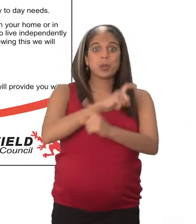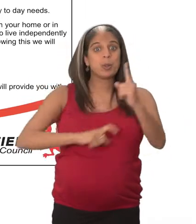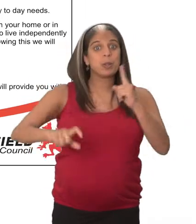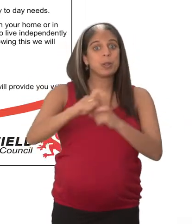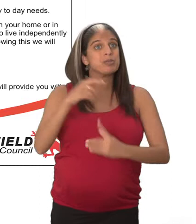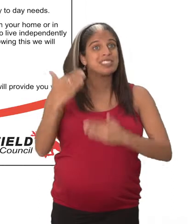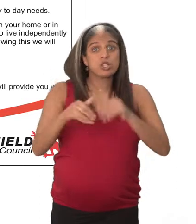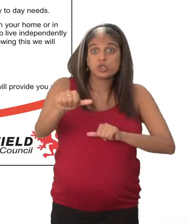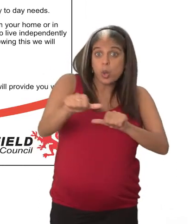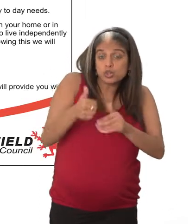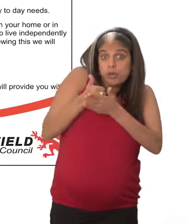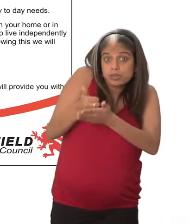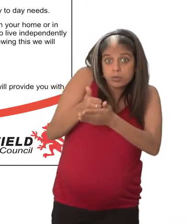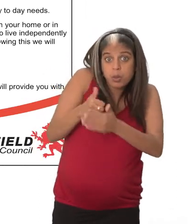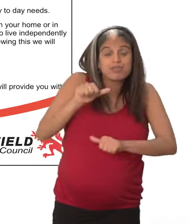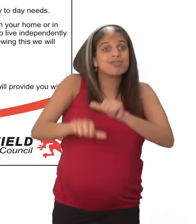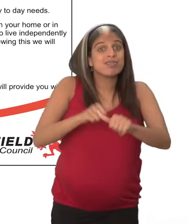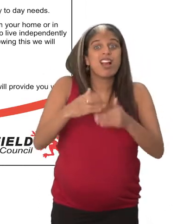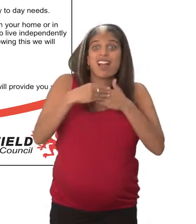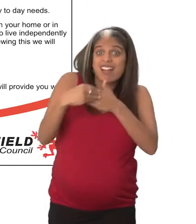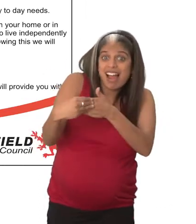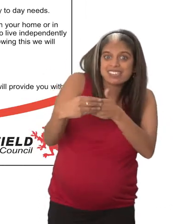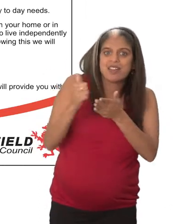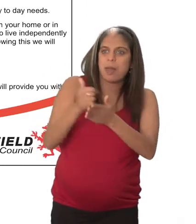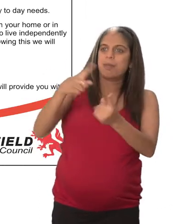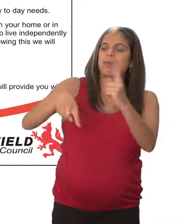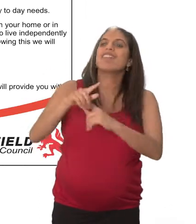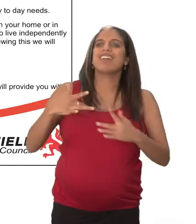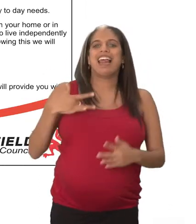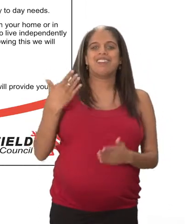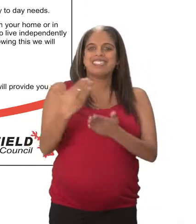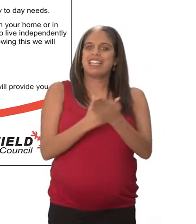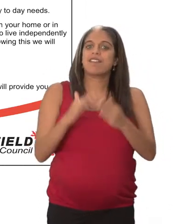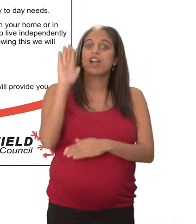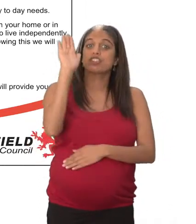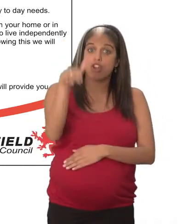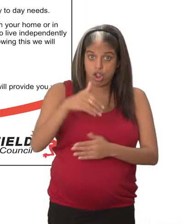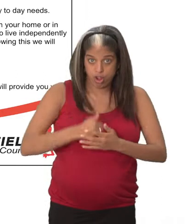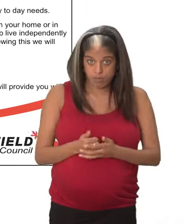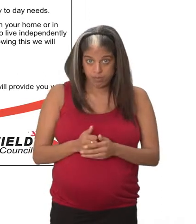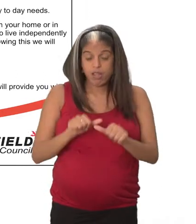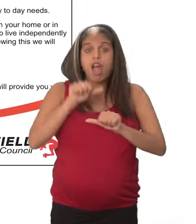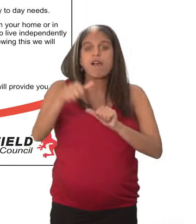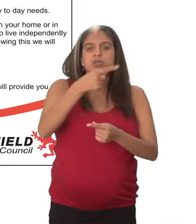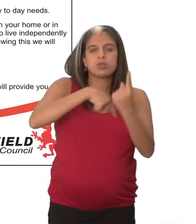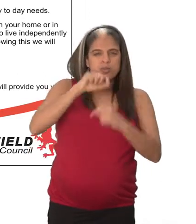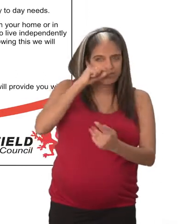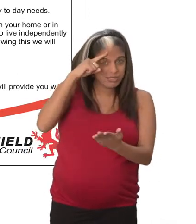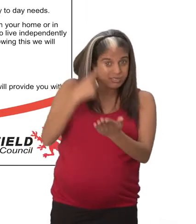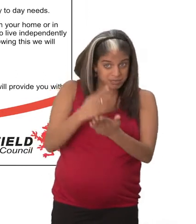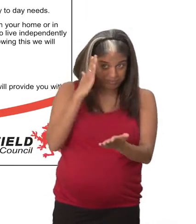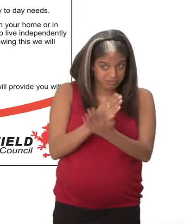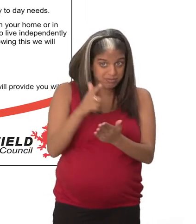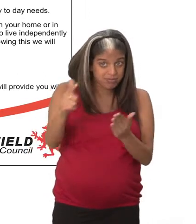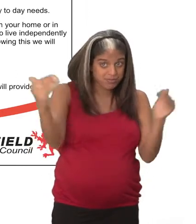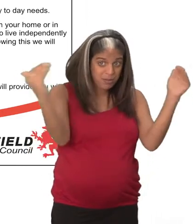short-term support and guidance to help people live safely at home. Following this, we will decide whether you